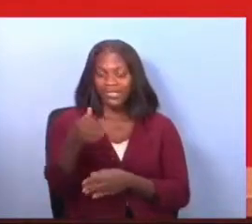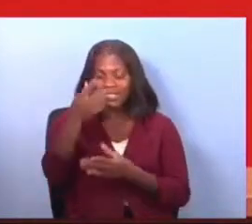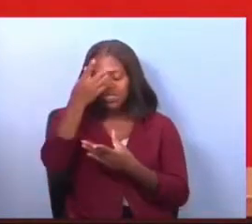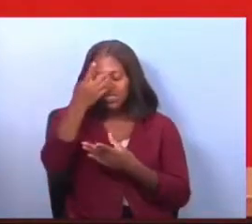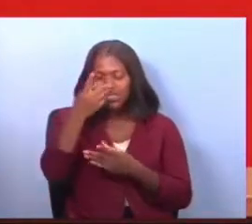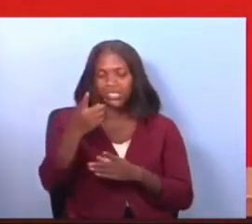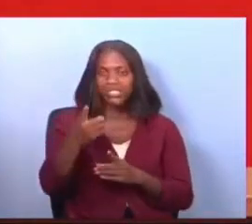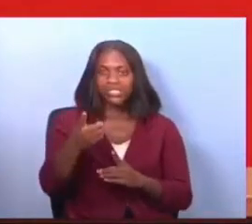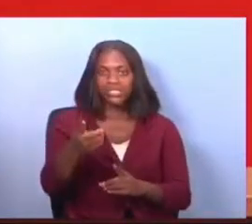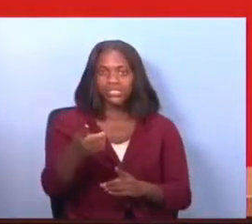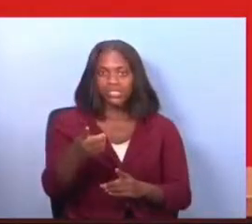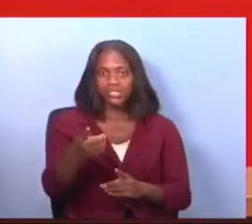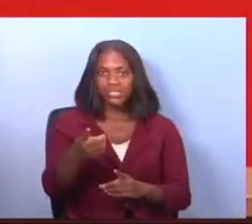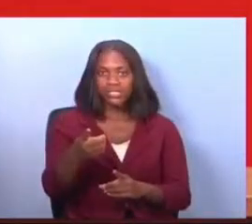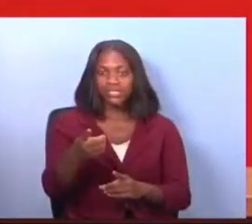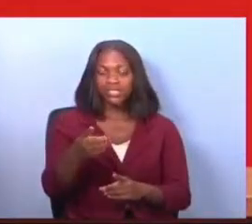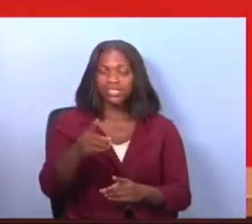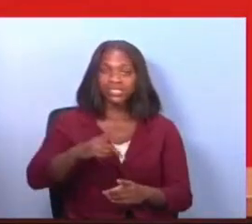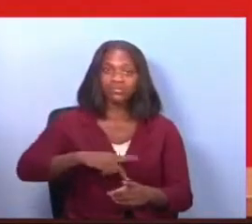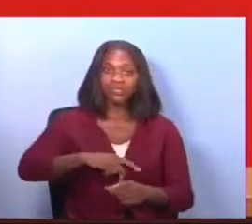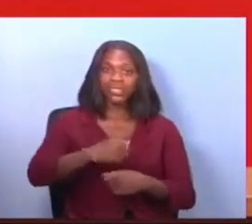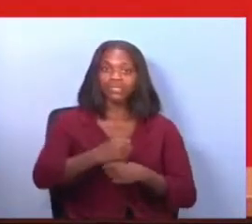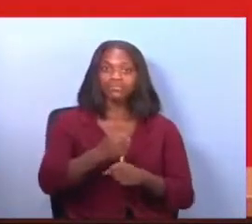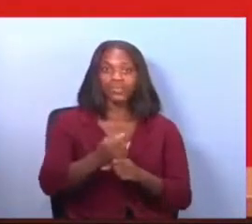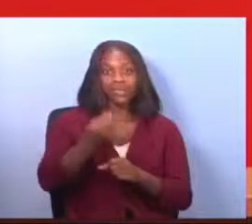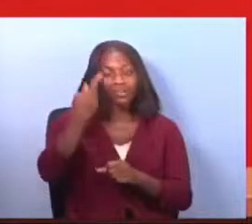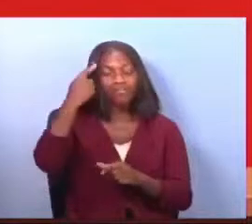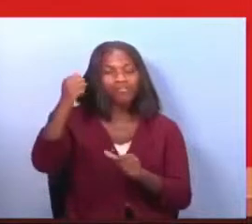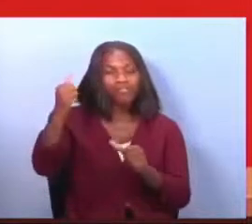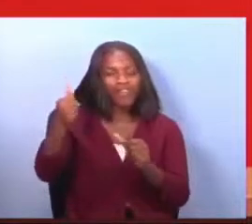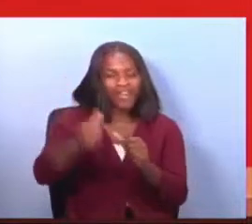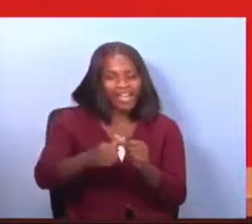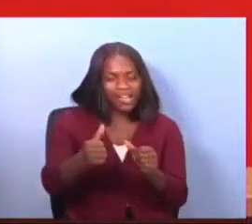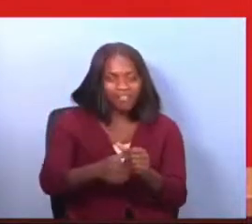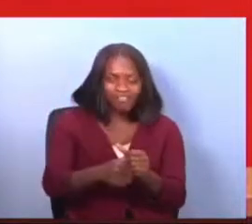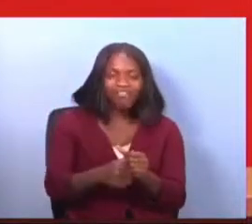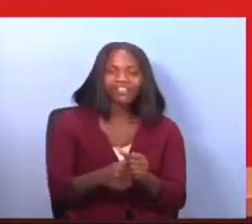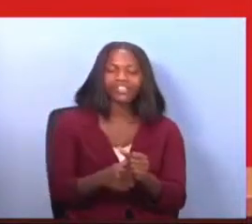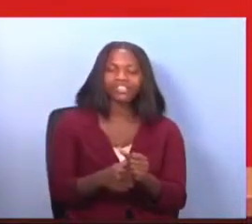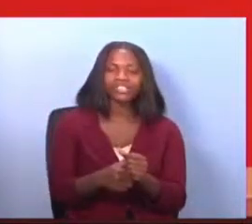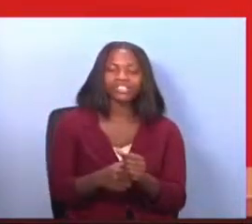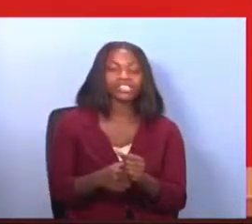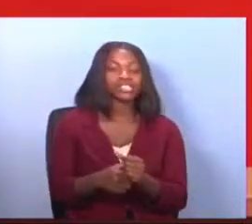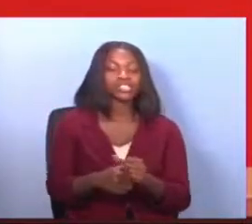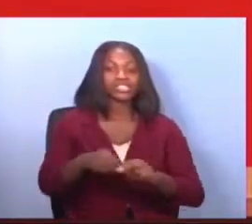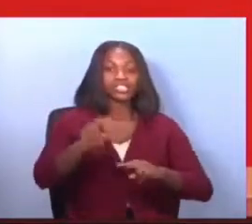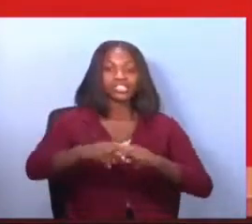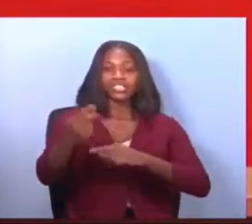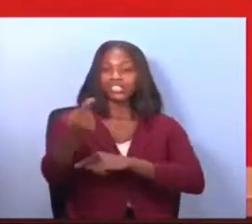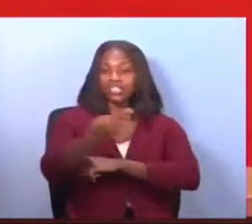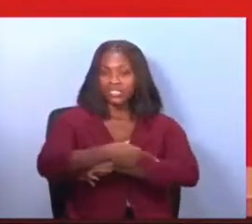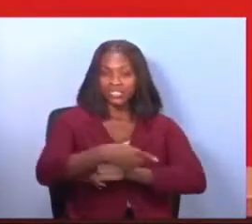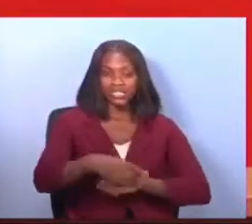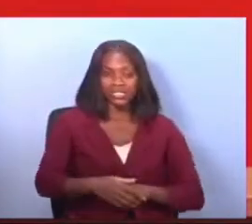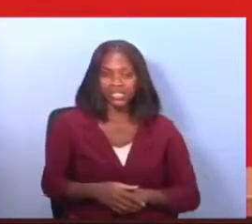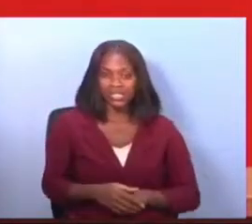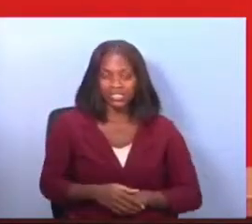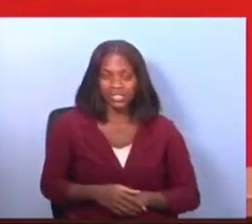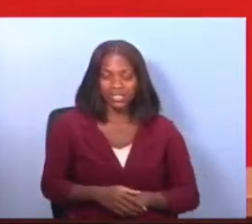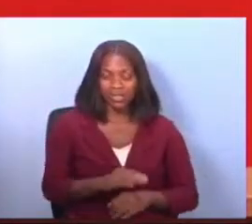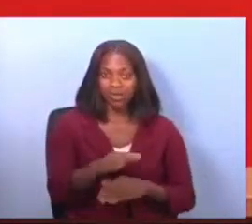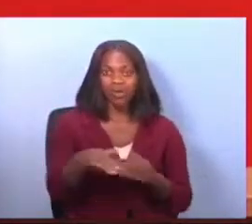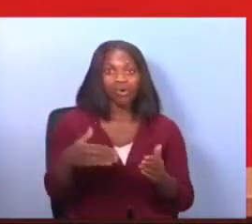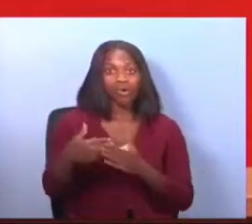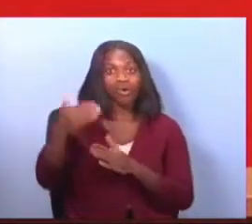decision of Parliament for each sitting day. Honourable members, you can all attest to the fact